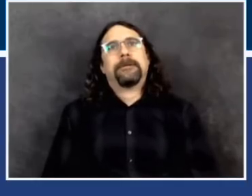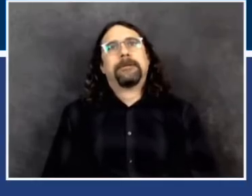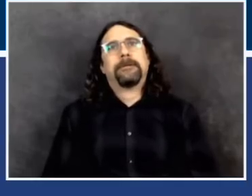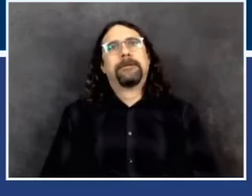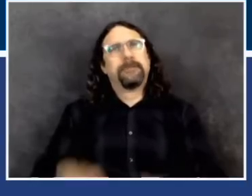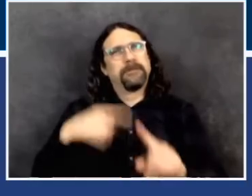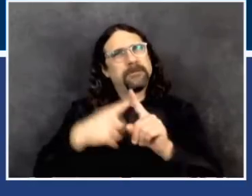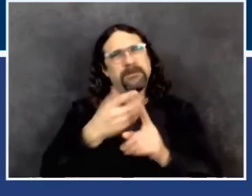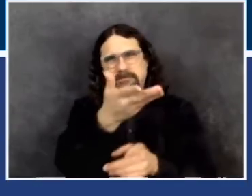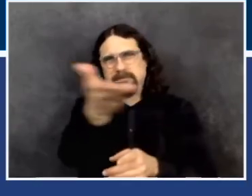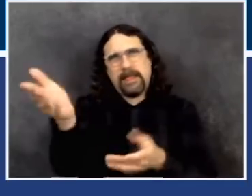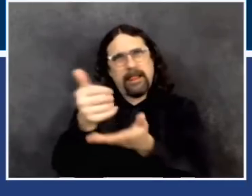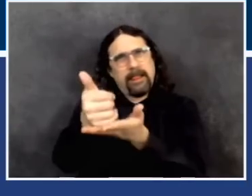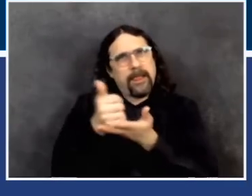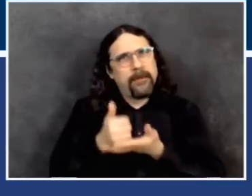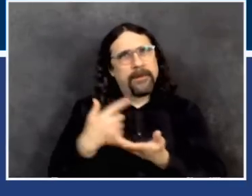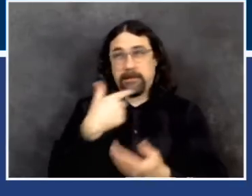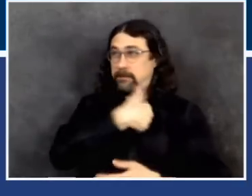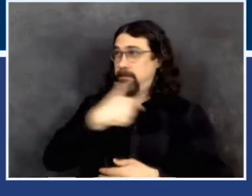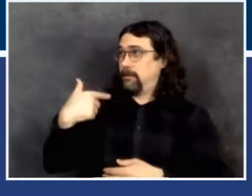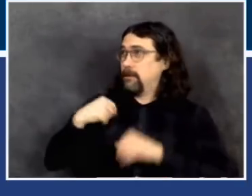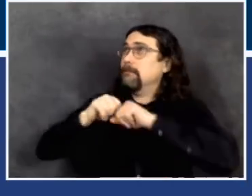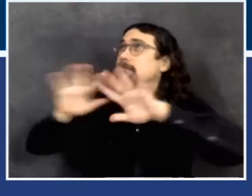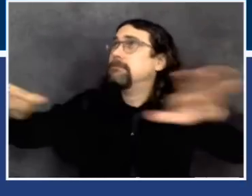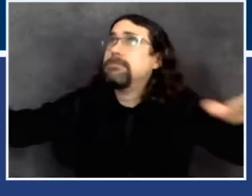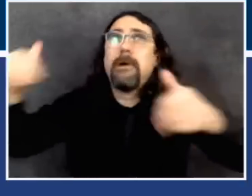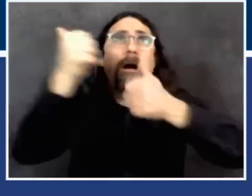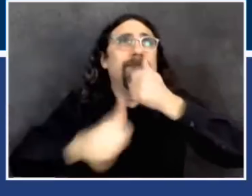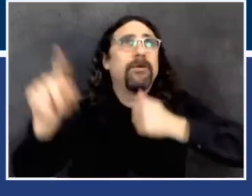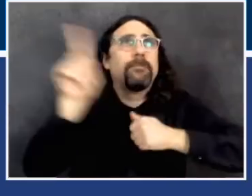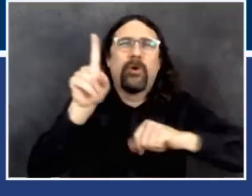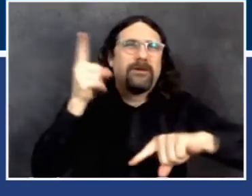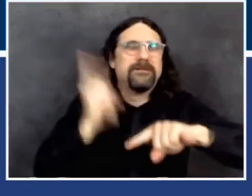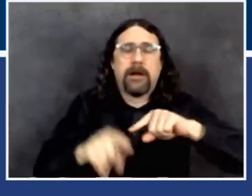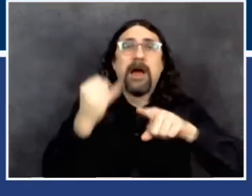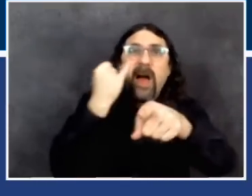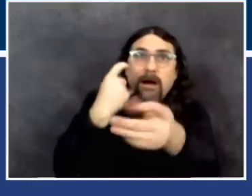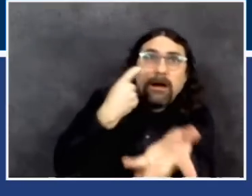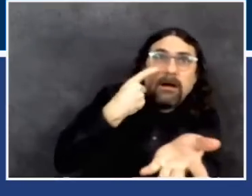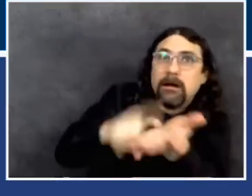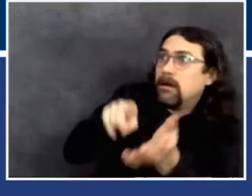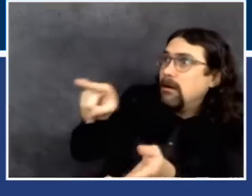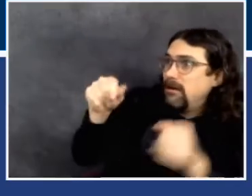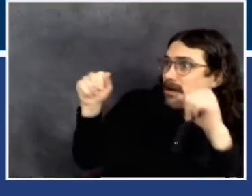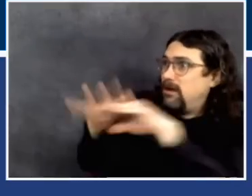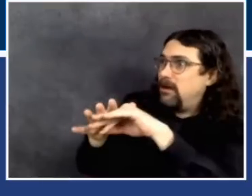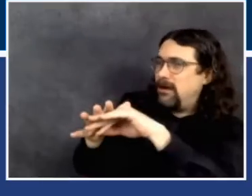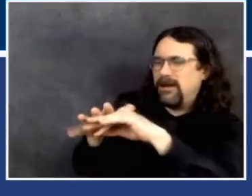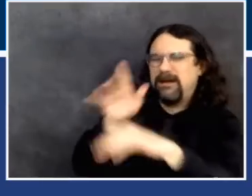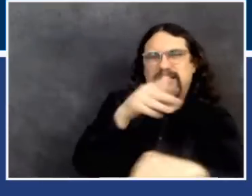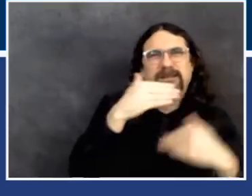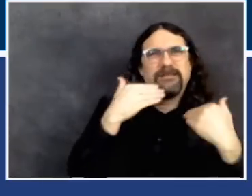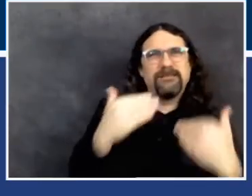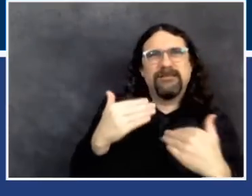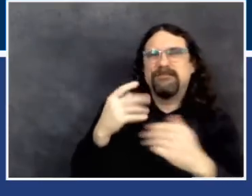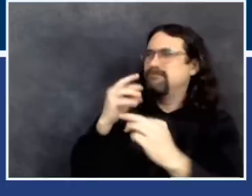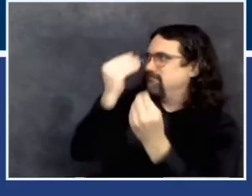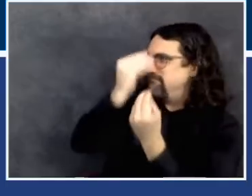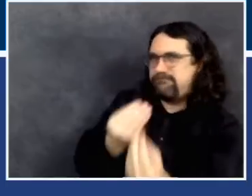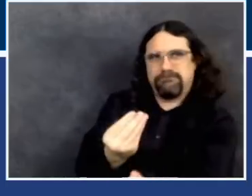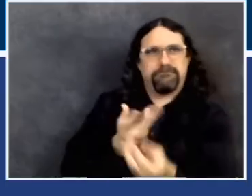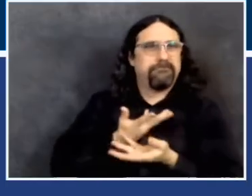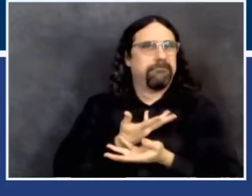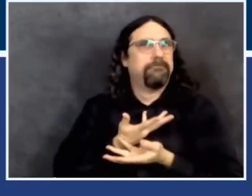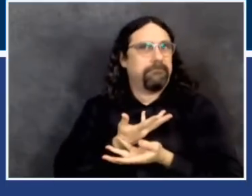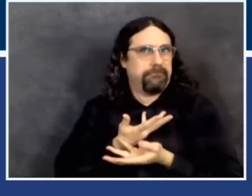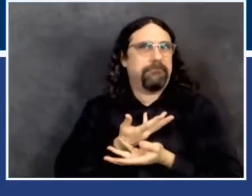social distancing, if you see gatherings, you got to report them. Sometimes people may feel a little self-conscious, like there's something wrong